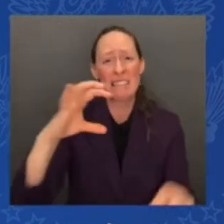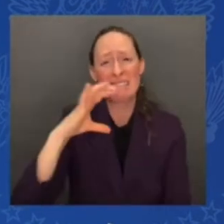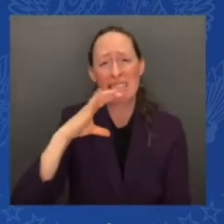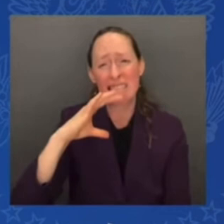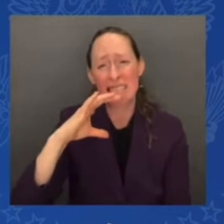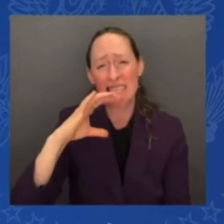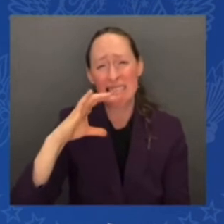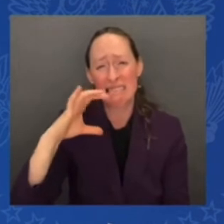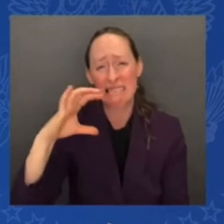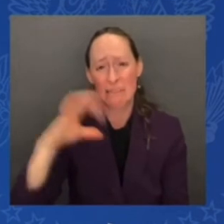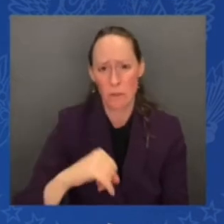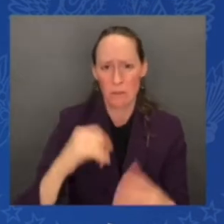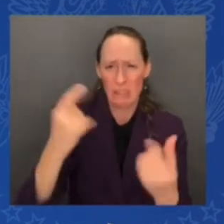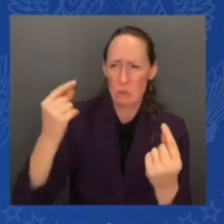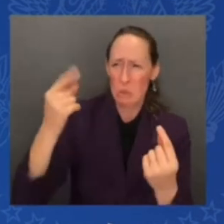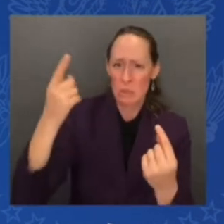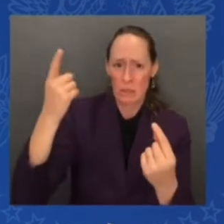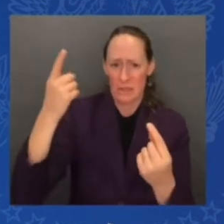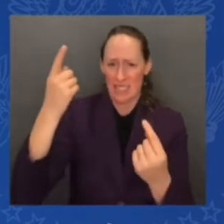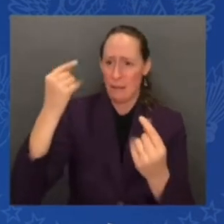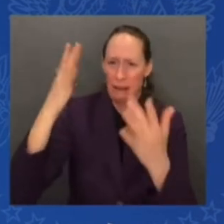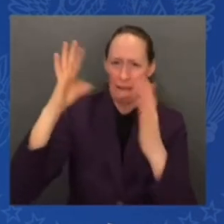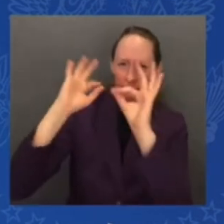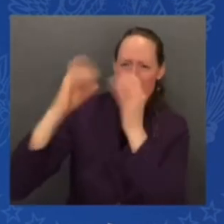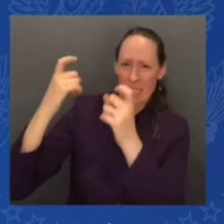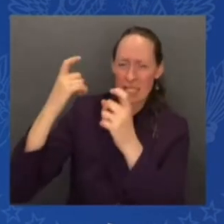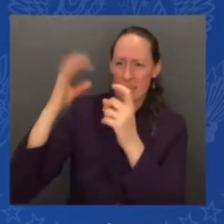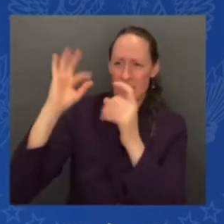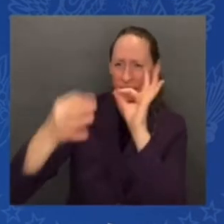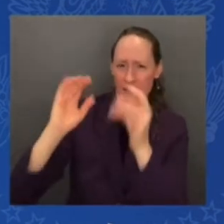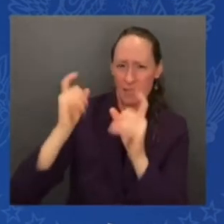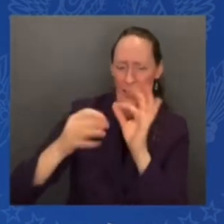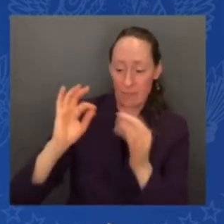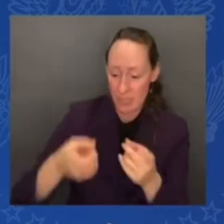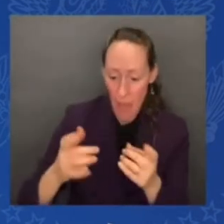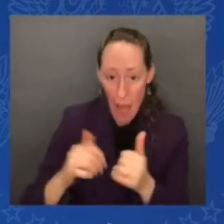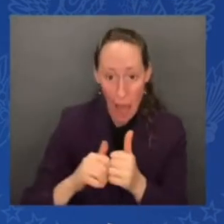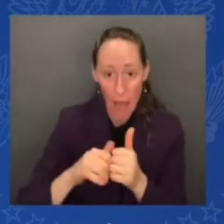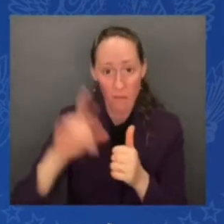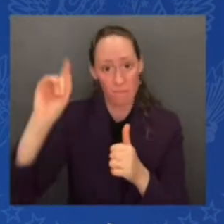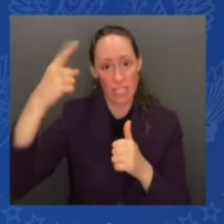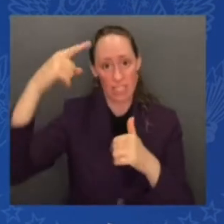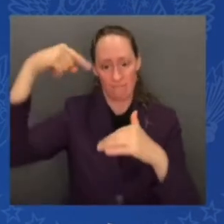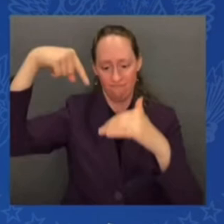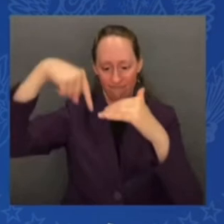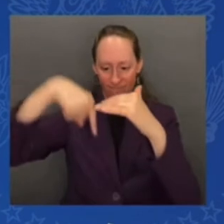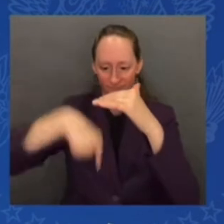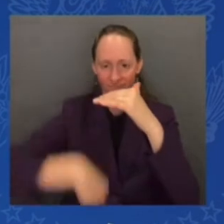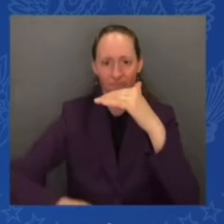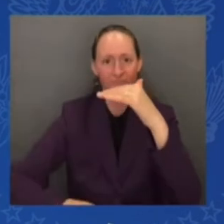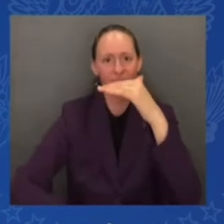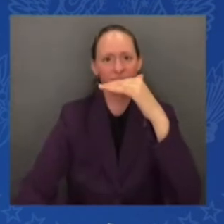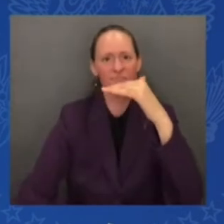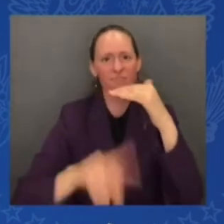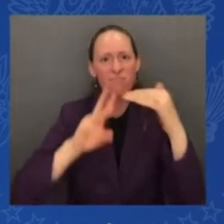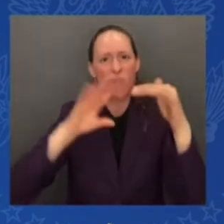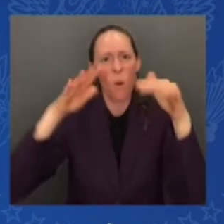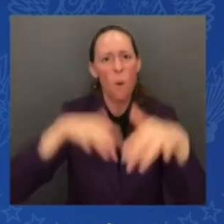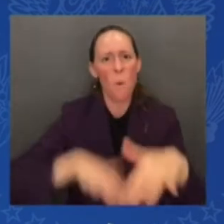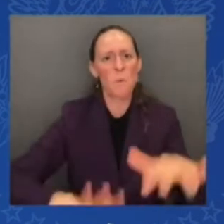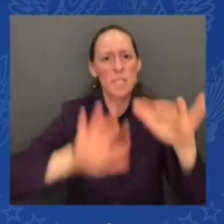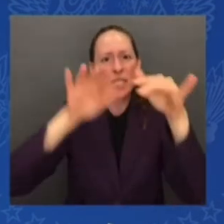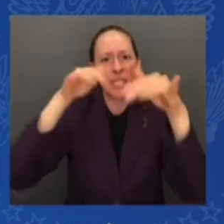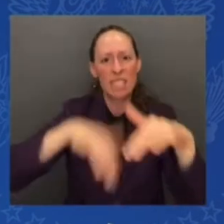cheaply so that it doesn't cause the forest fires and all the things that happen when major windstorms knock these lines down.